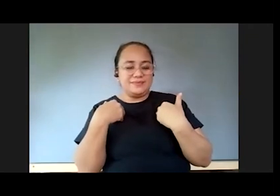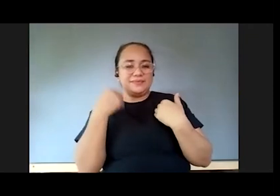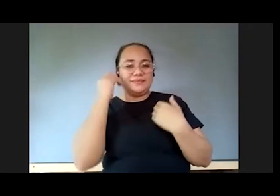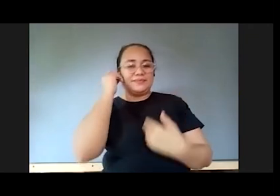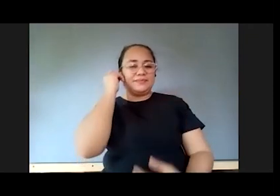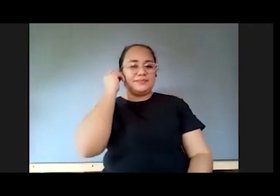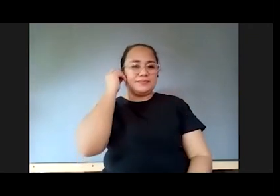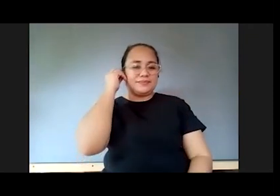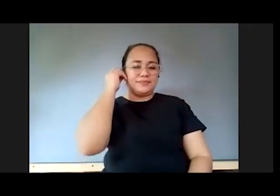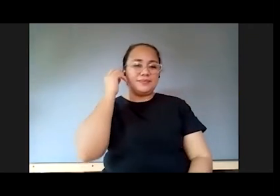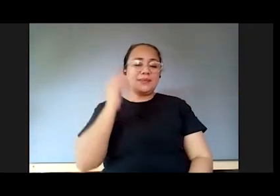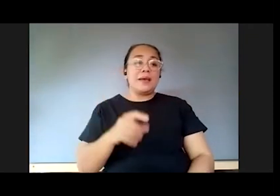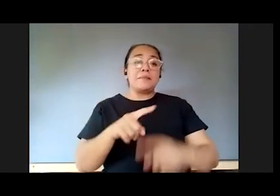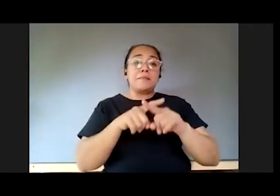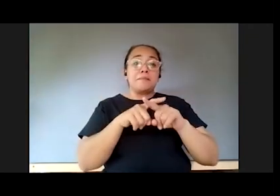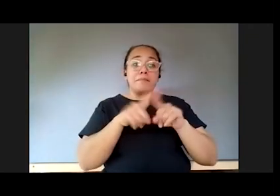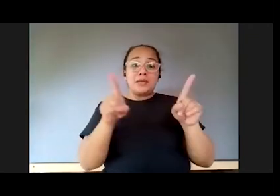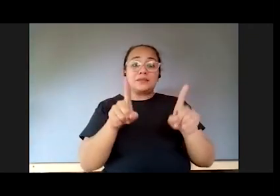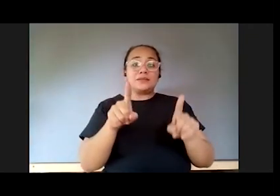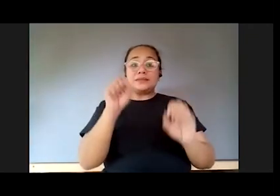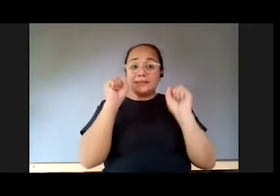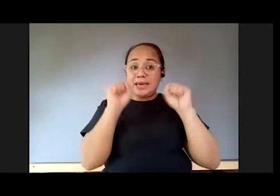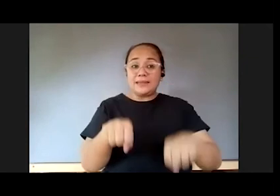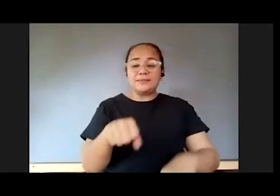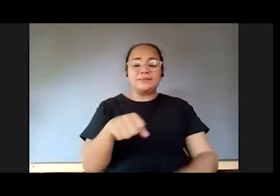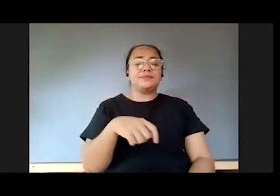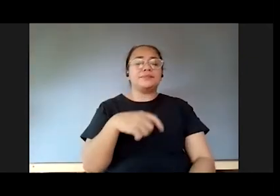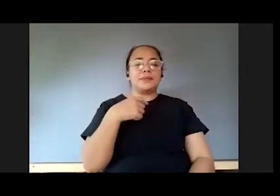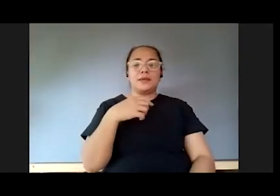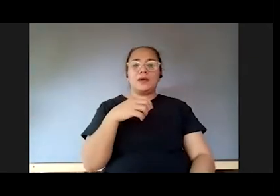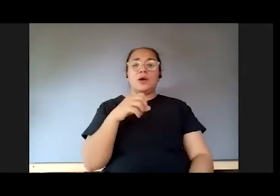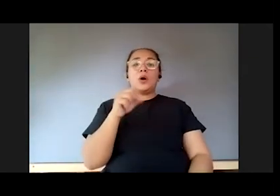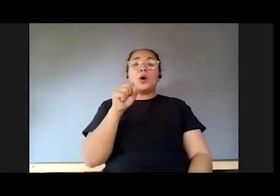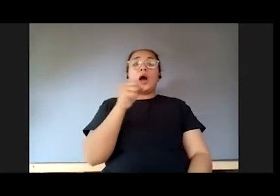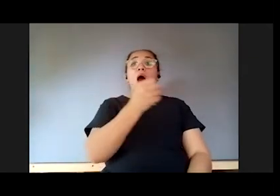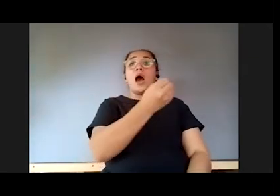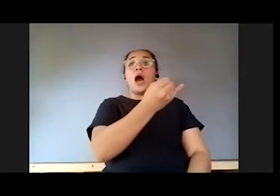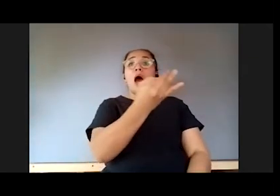But you can say, okay, how many children do you have?